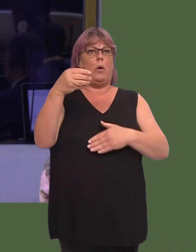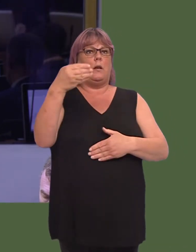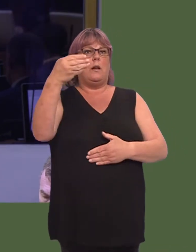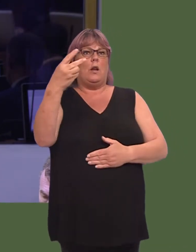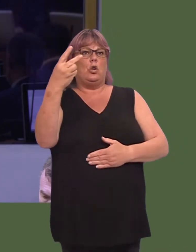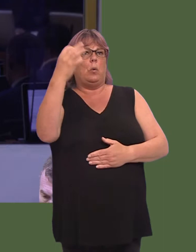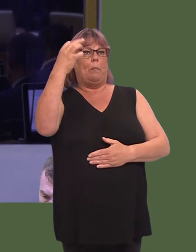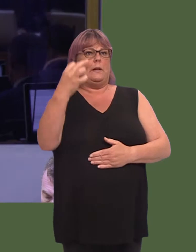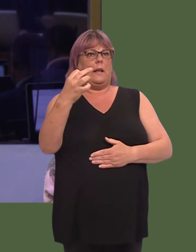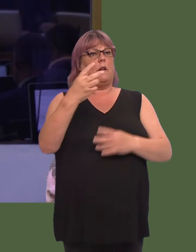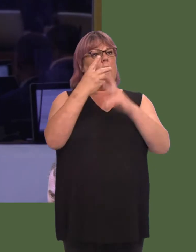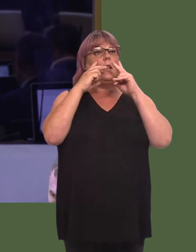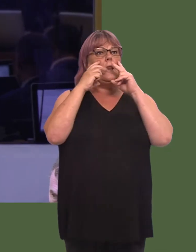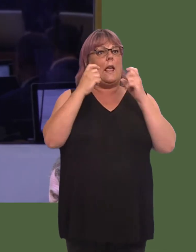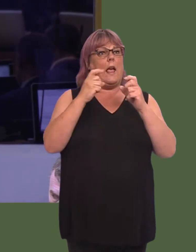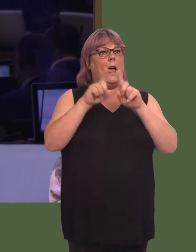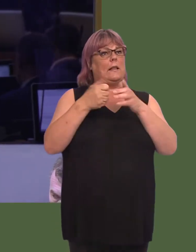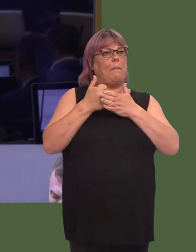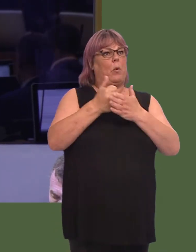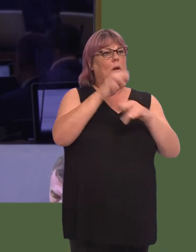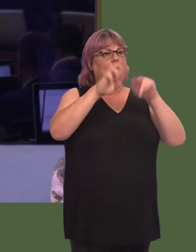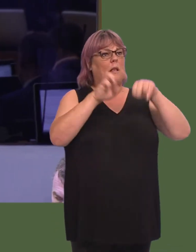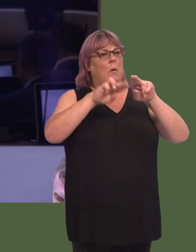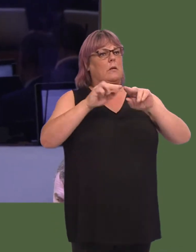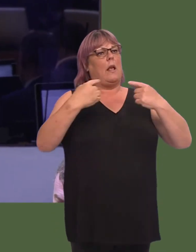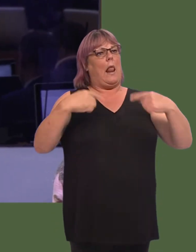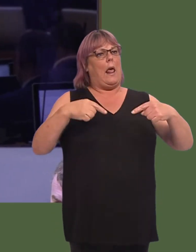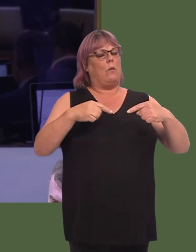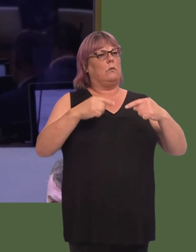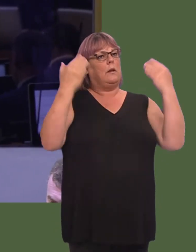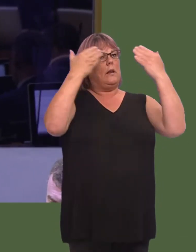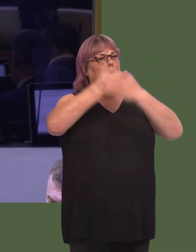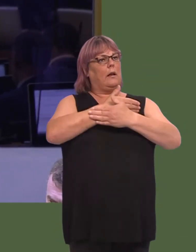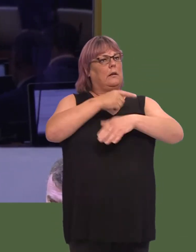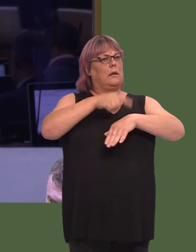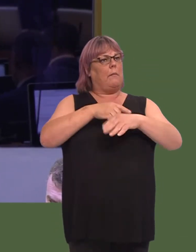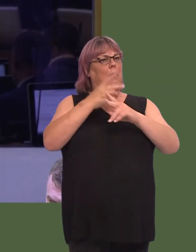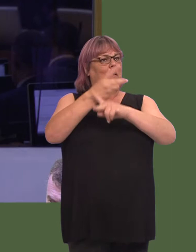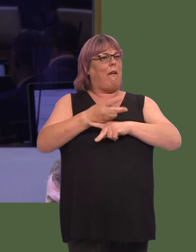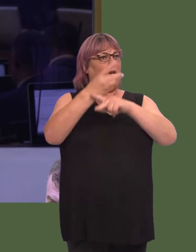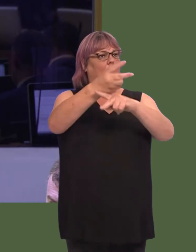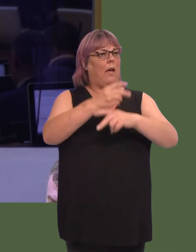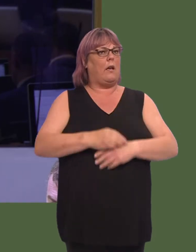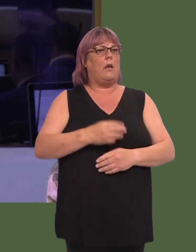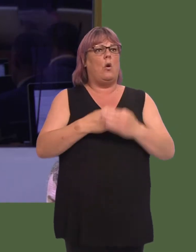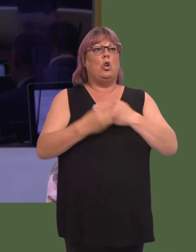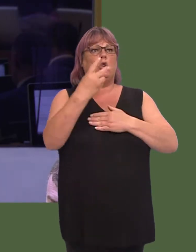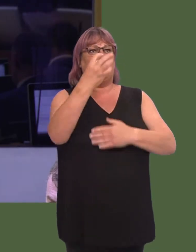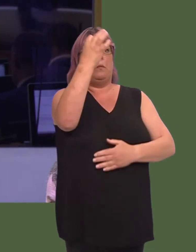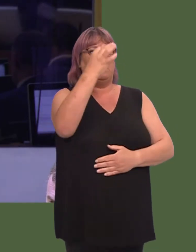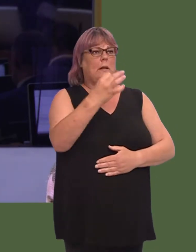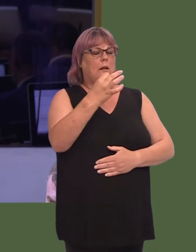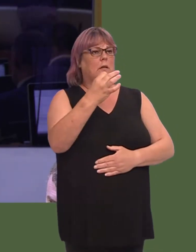only 1.92% of care and support assessments led to nighttime domiciliary care. Under 2% of